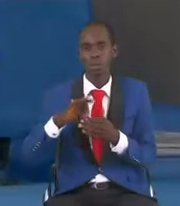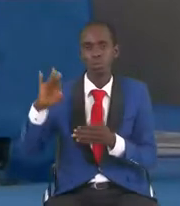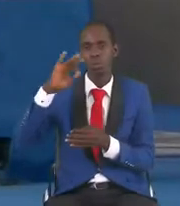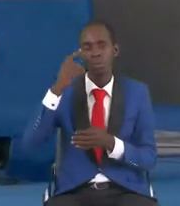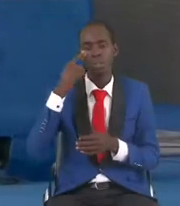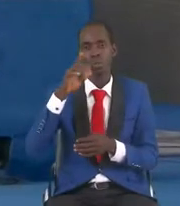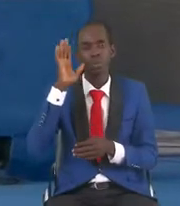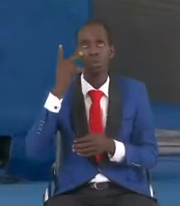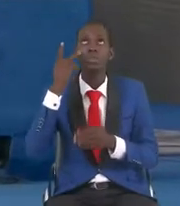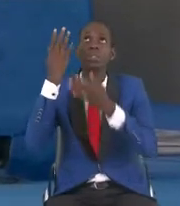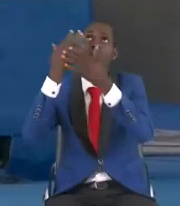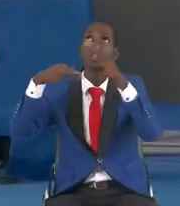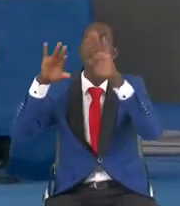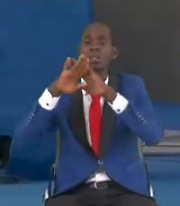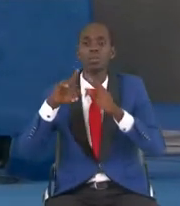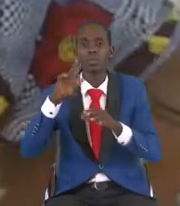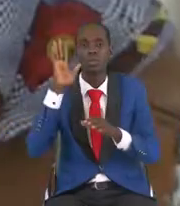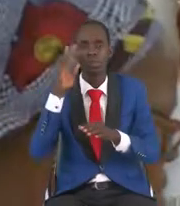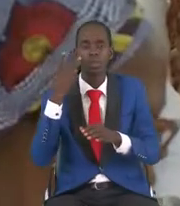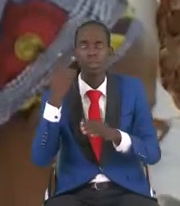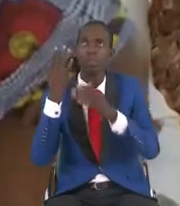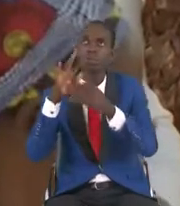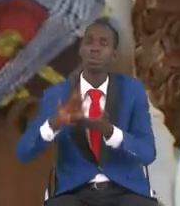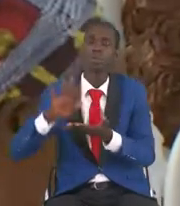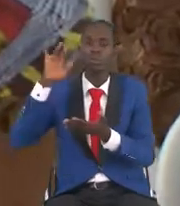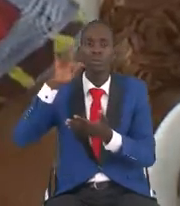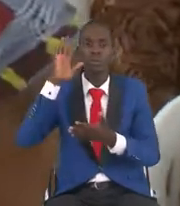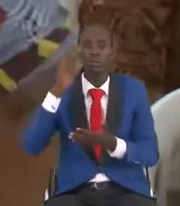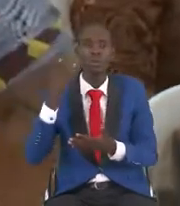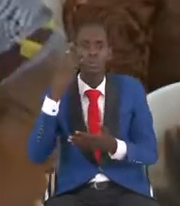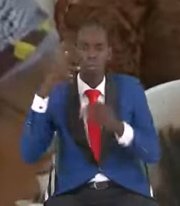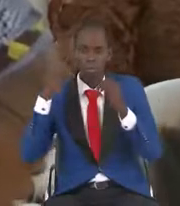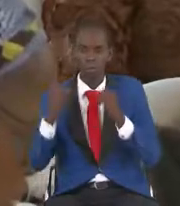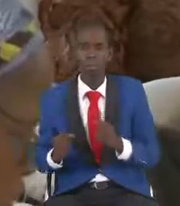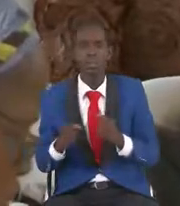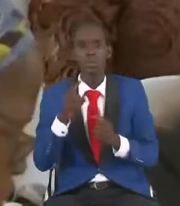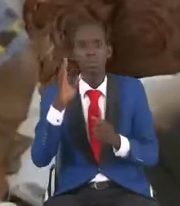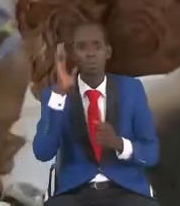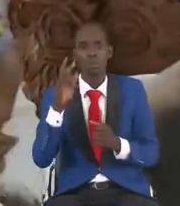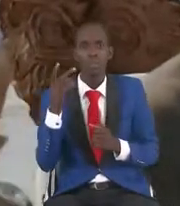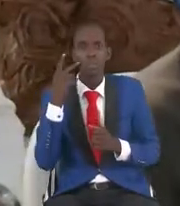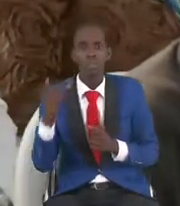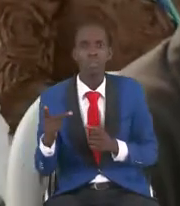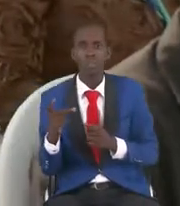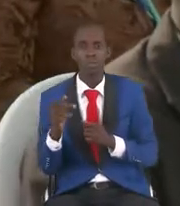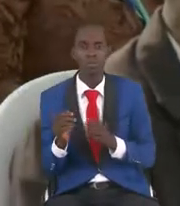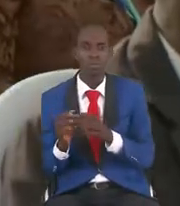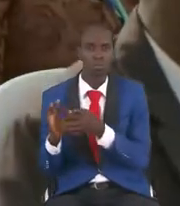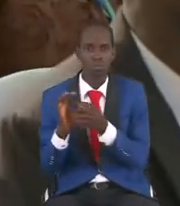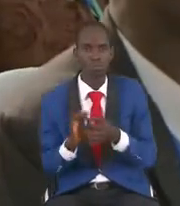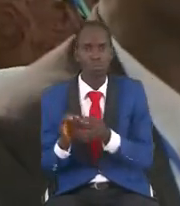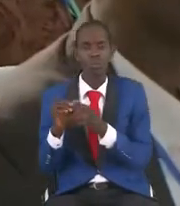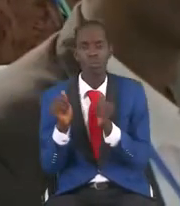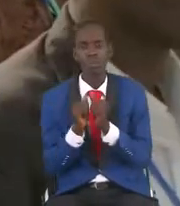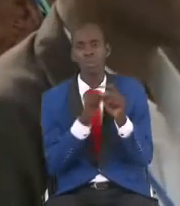heaven. Amen. You will see glory. Amen. You will see power. Amen. You will see companionship of the Lord. And